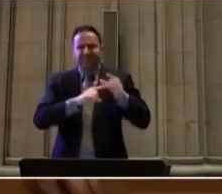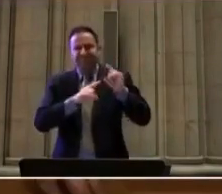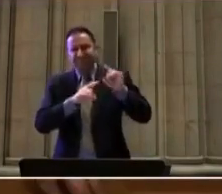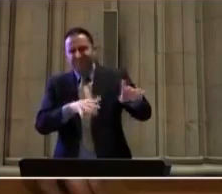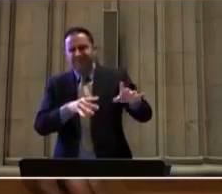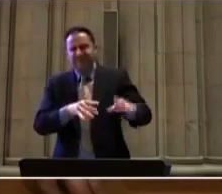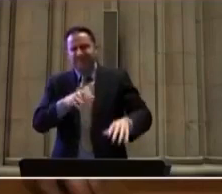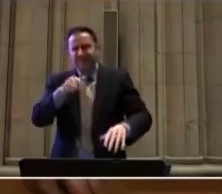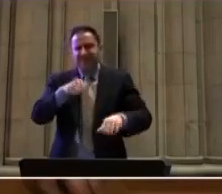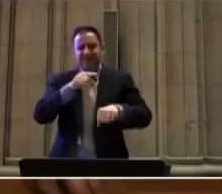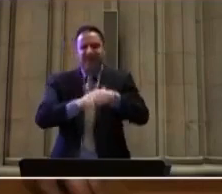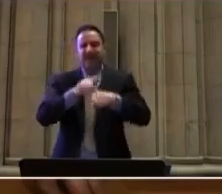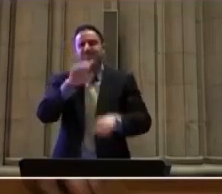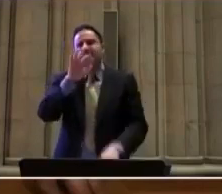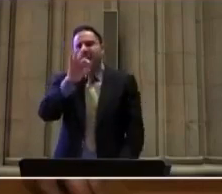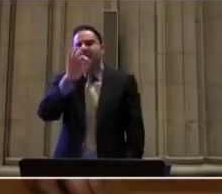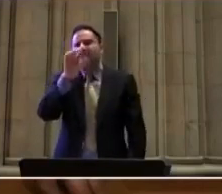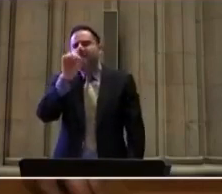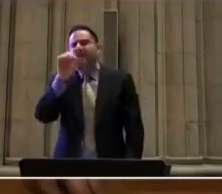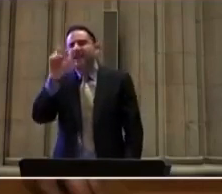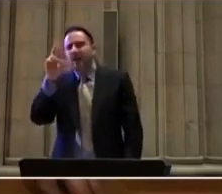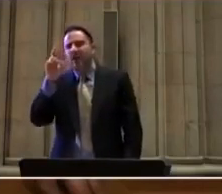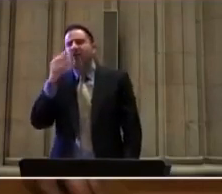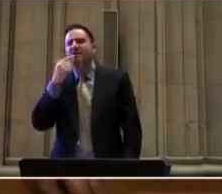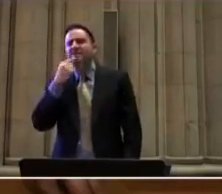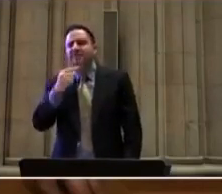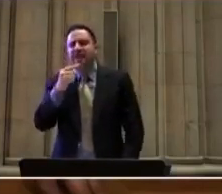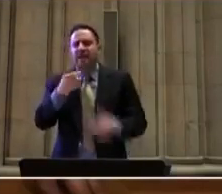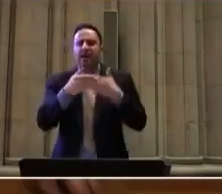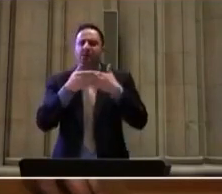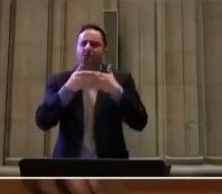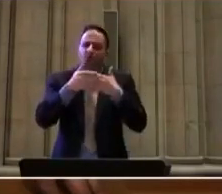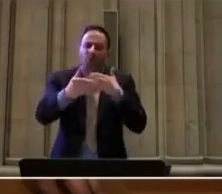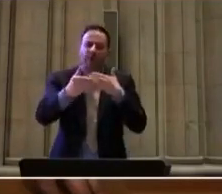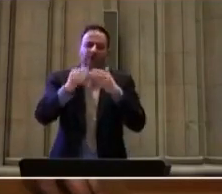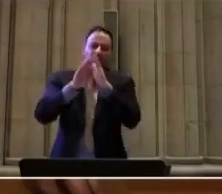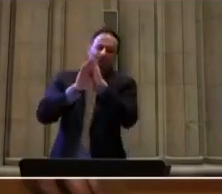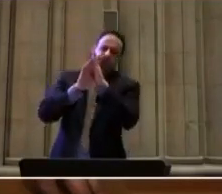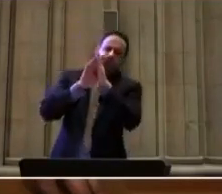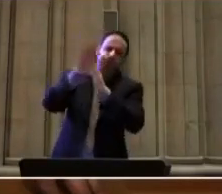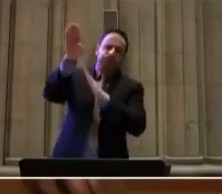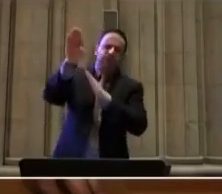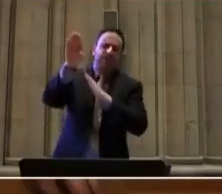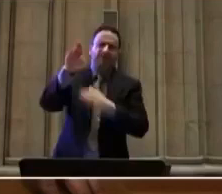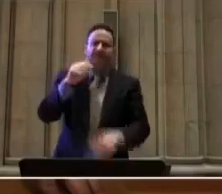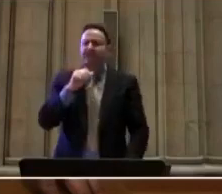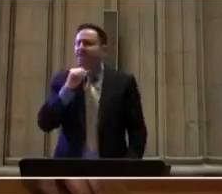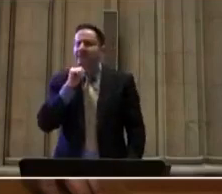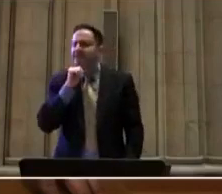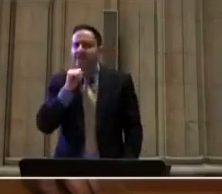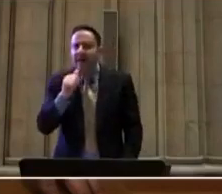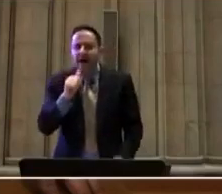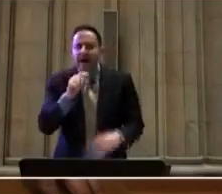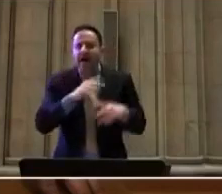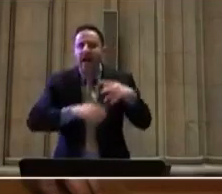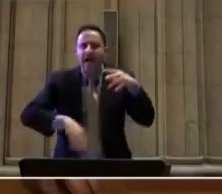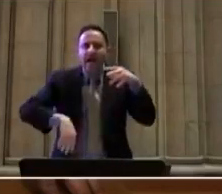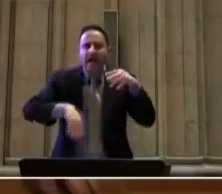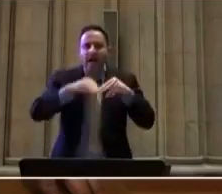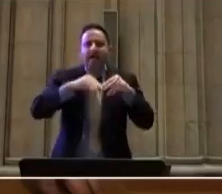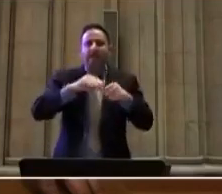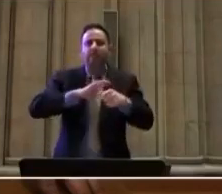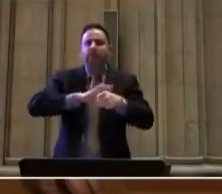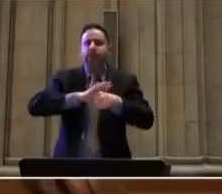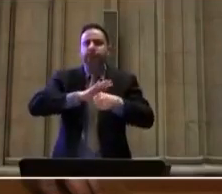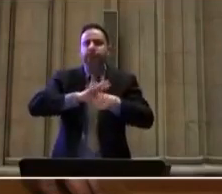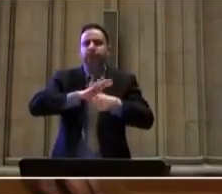this, FDR said, "The rest of our progress is not whether we add more to the abundance